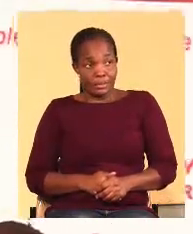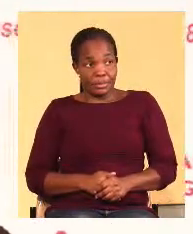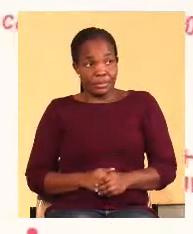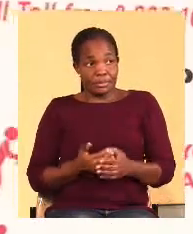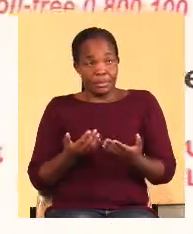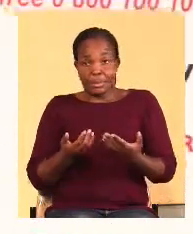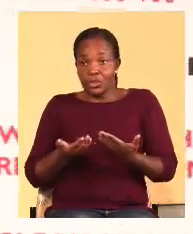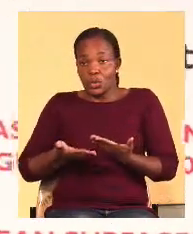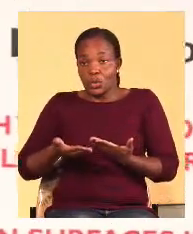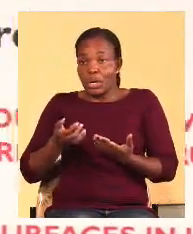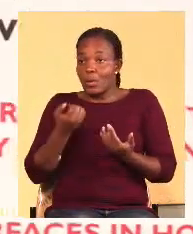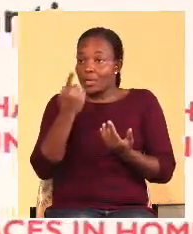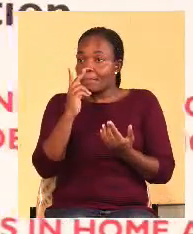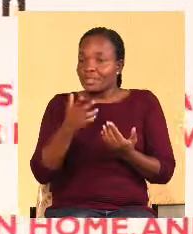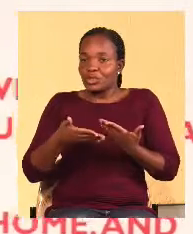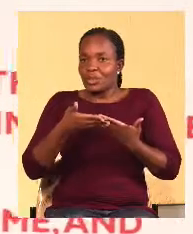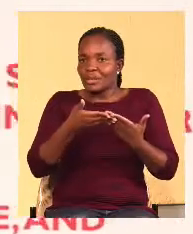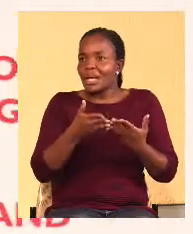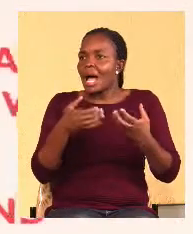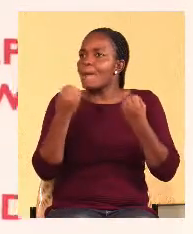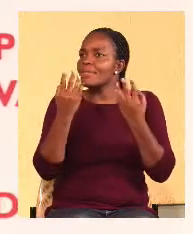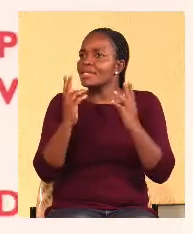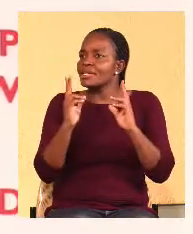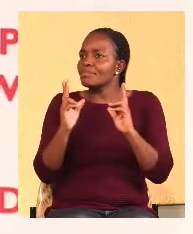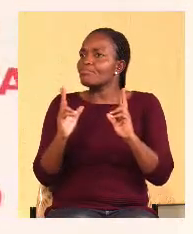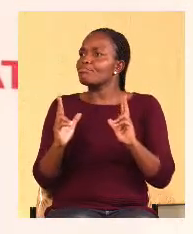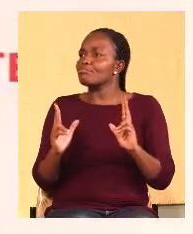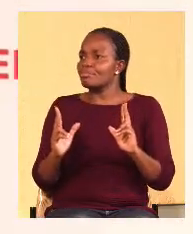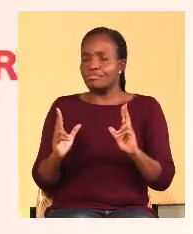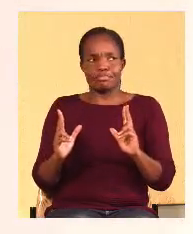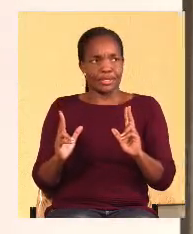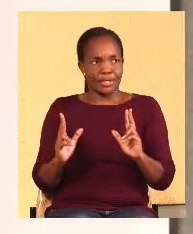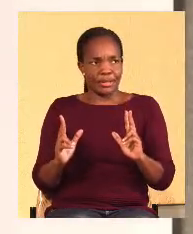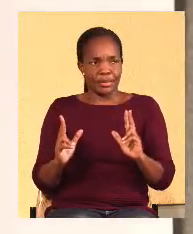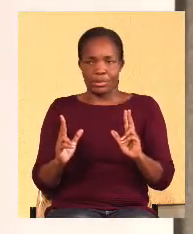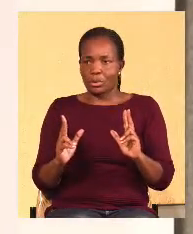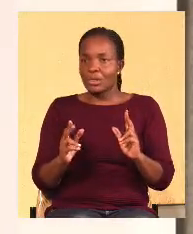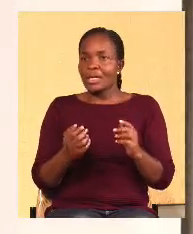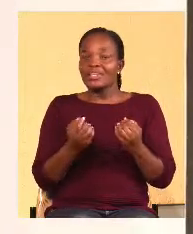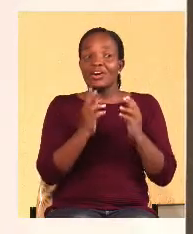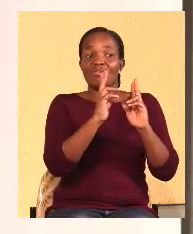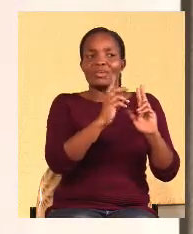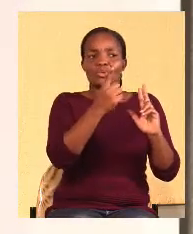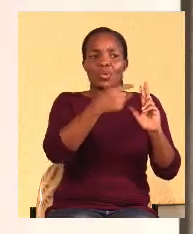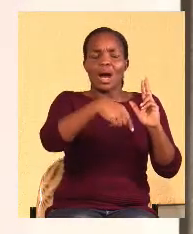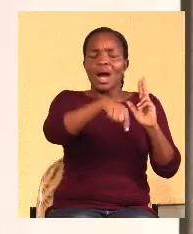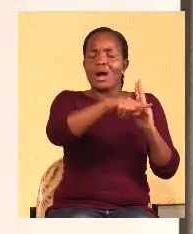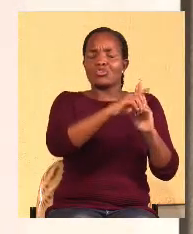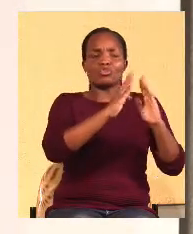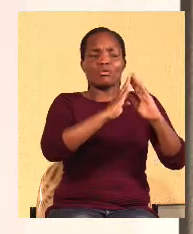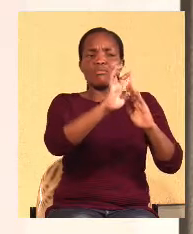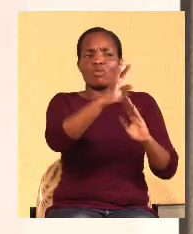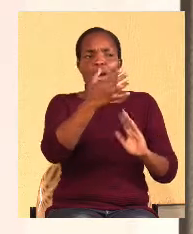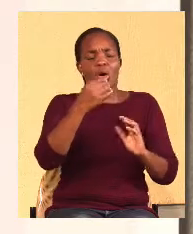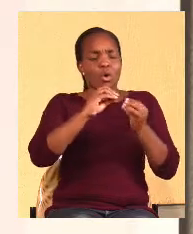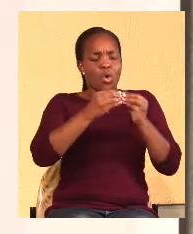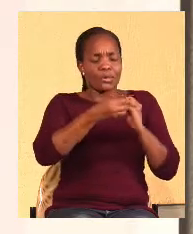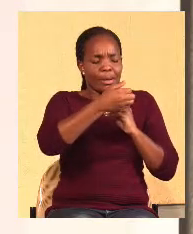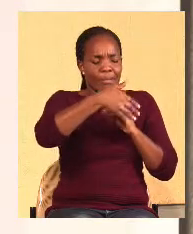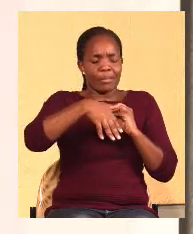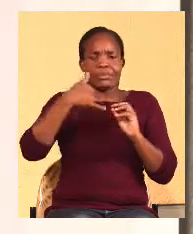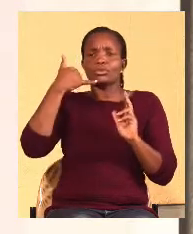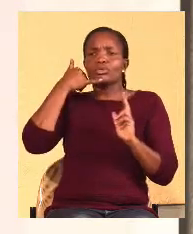in giving us the number that members of the general public can call to, so as to ask the question. And whilst we are waiting for